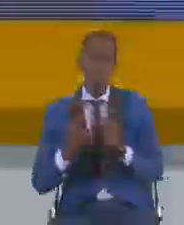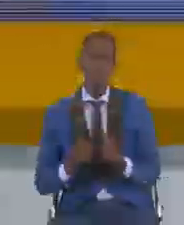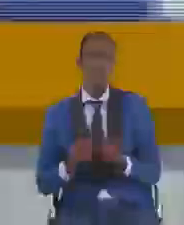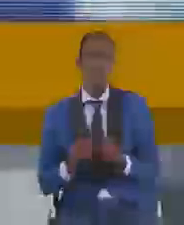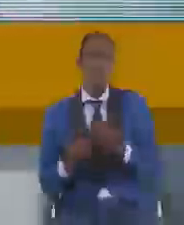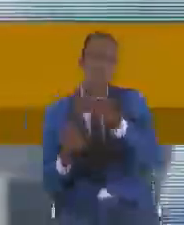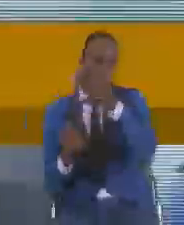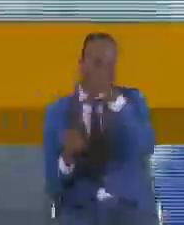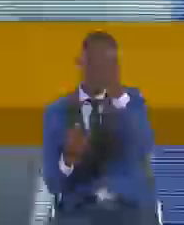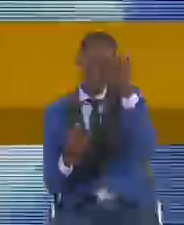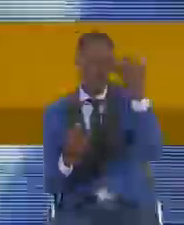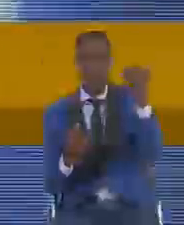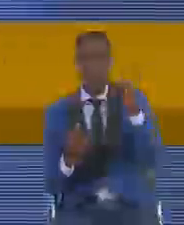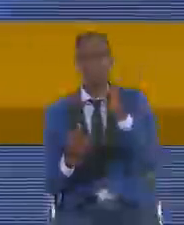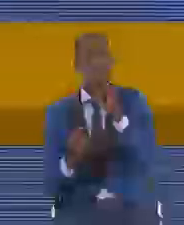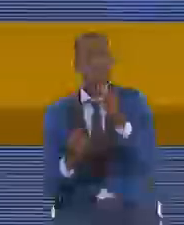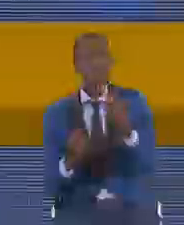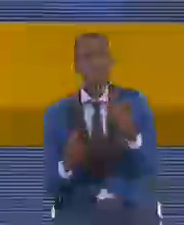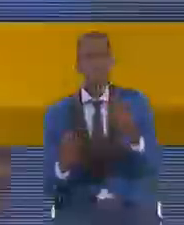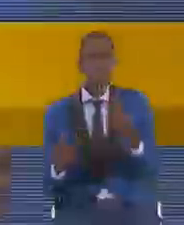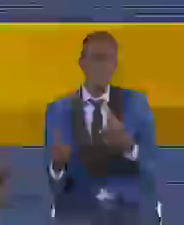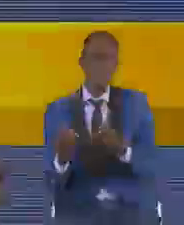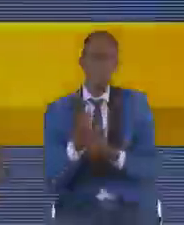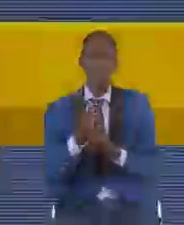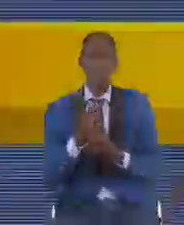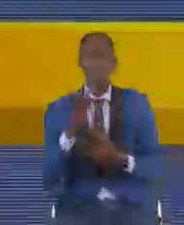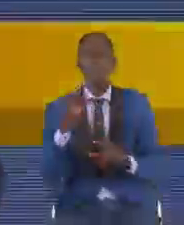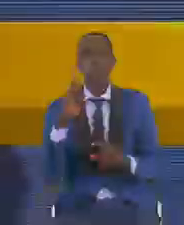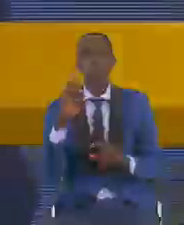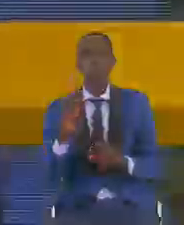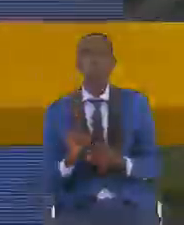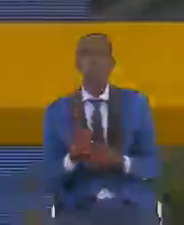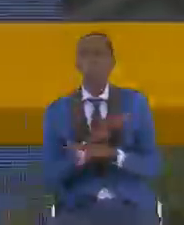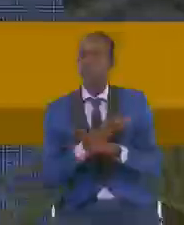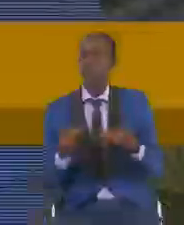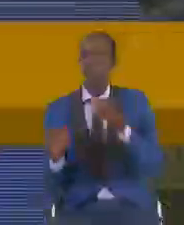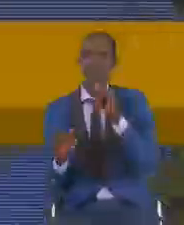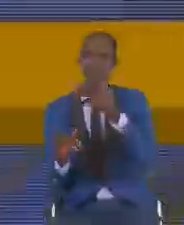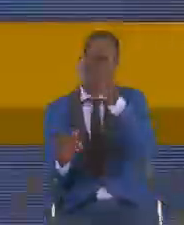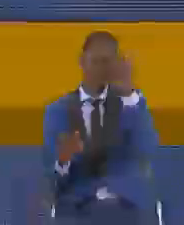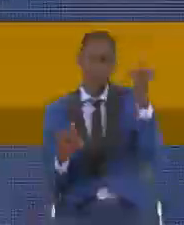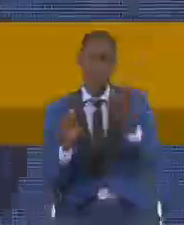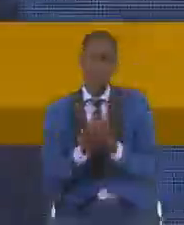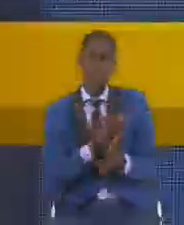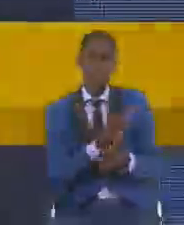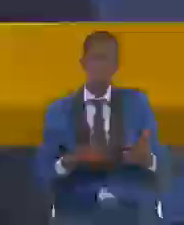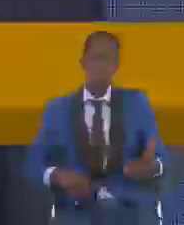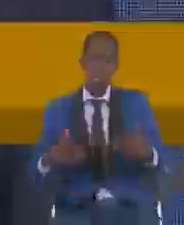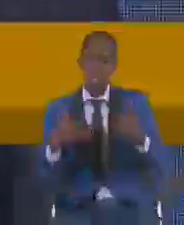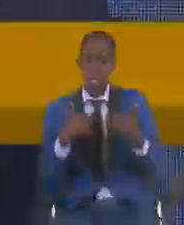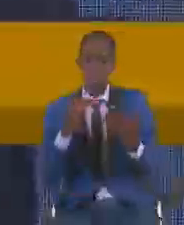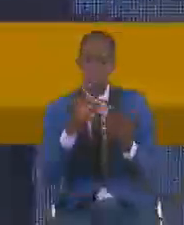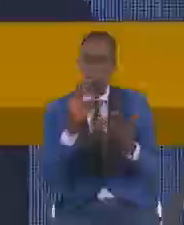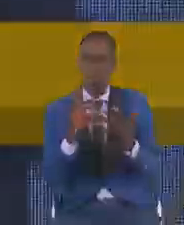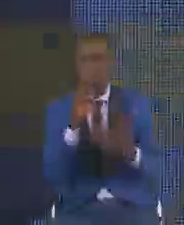Forget not, hold firm. Do not forget that Christ has chosen you.